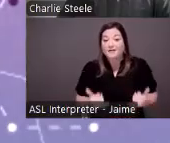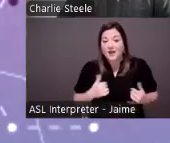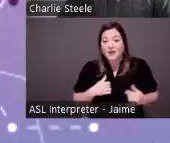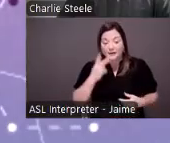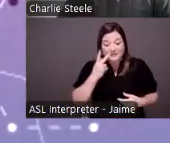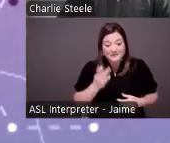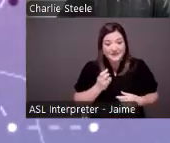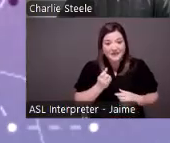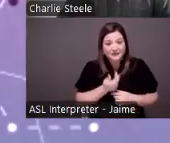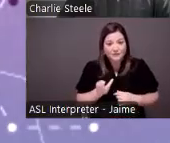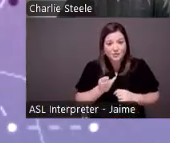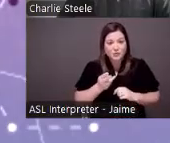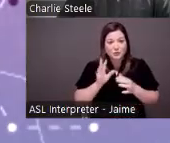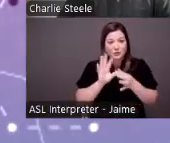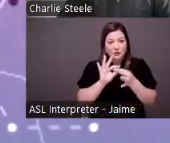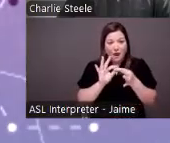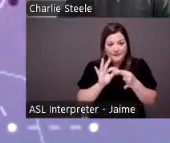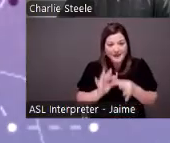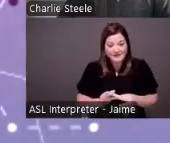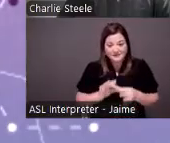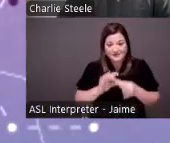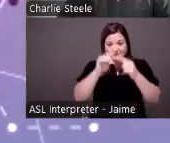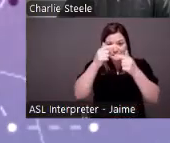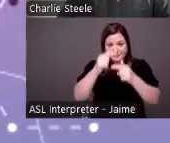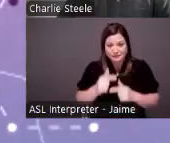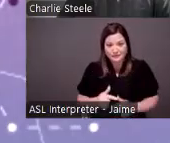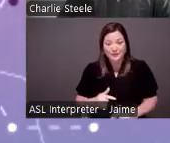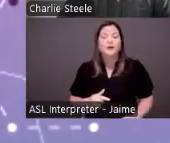in the chat that I'd like to address. Um,